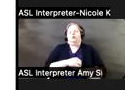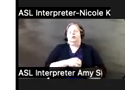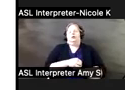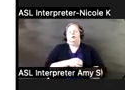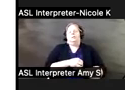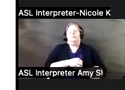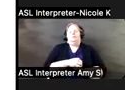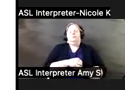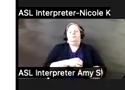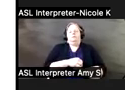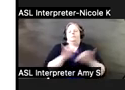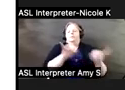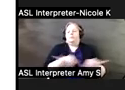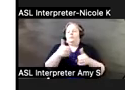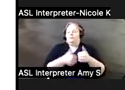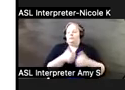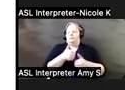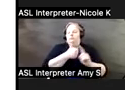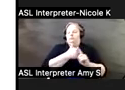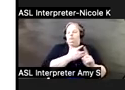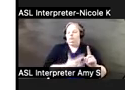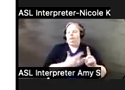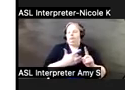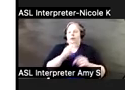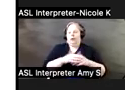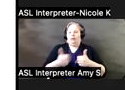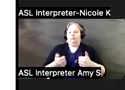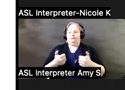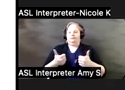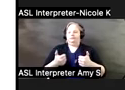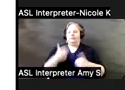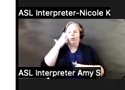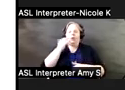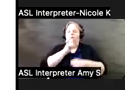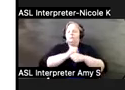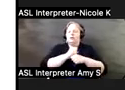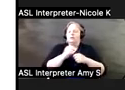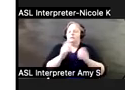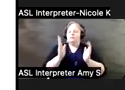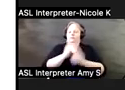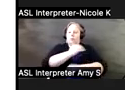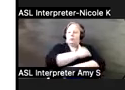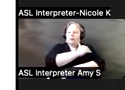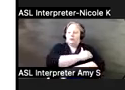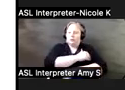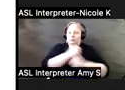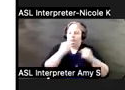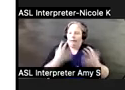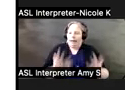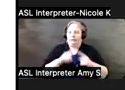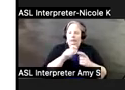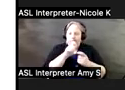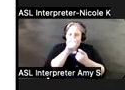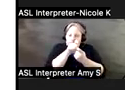why standard gaming controllers are placed next to the thumbs, because the thumbs have a lot of very tiny muscle groups that allow them to have little fine motor